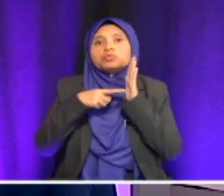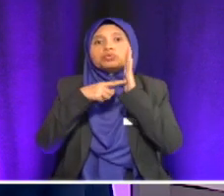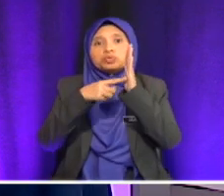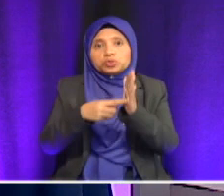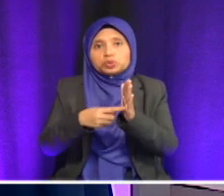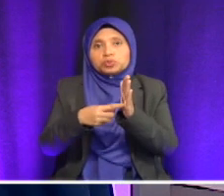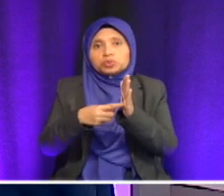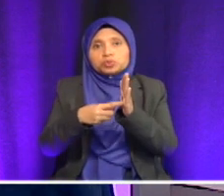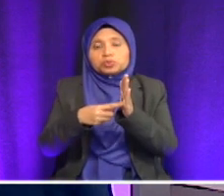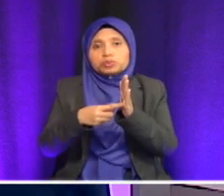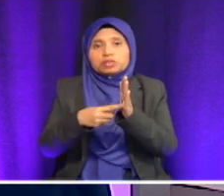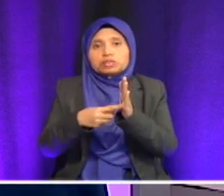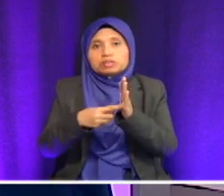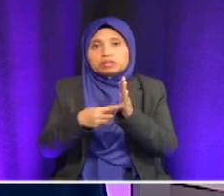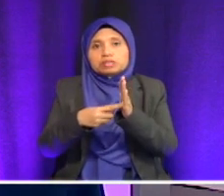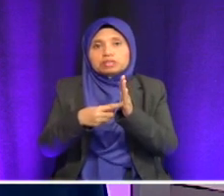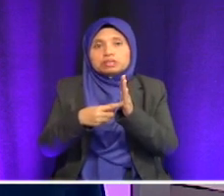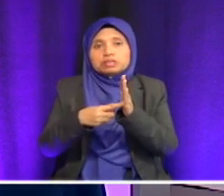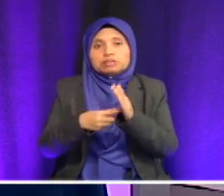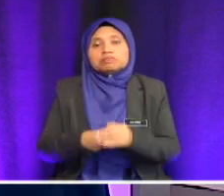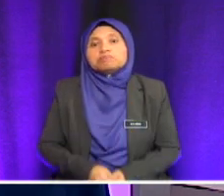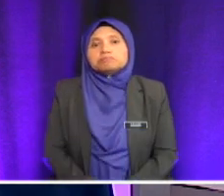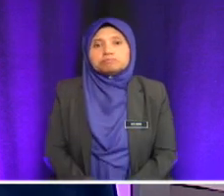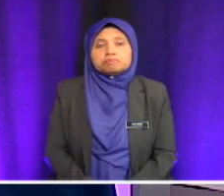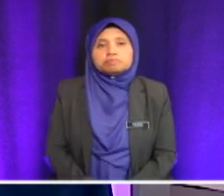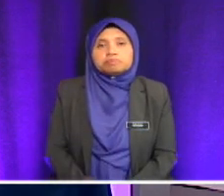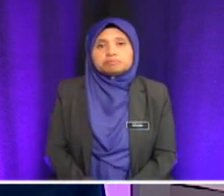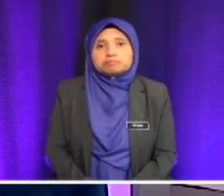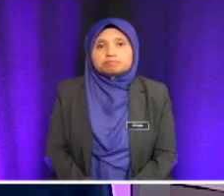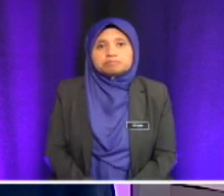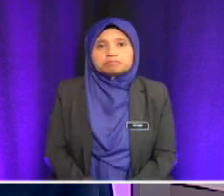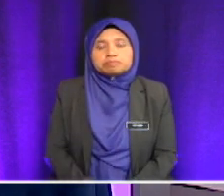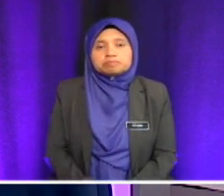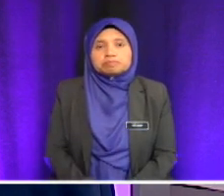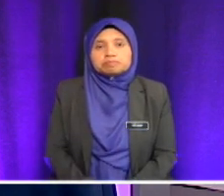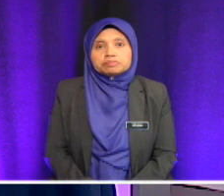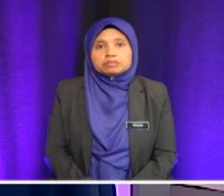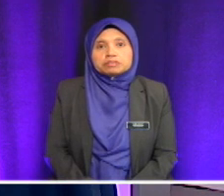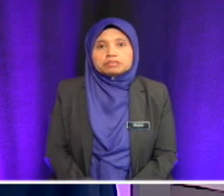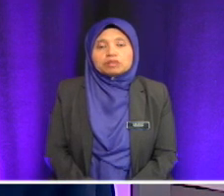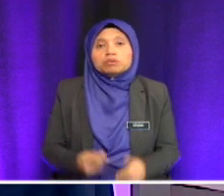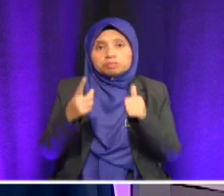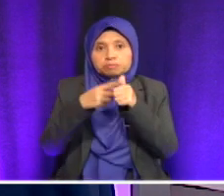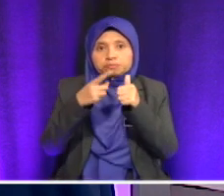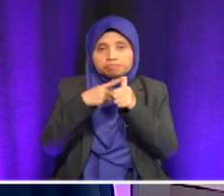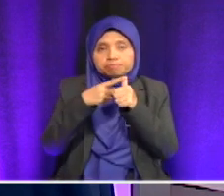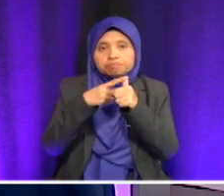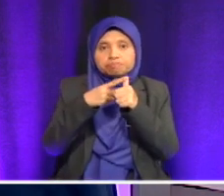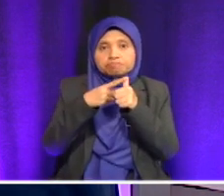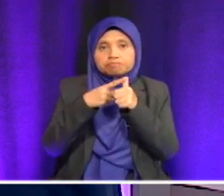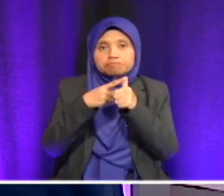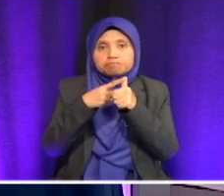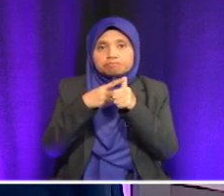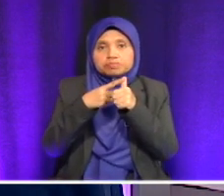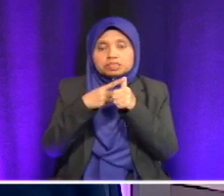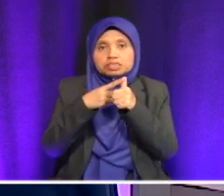on few reading strategies that can be applied in their reading. Okay. All right. Okay, so for the first strategy,